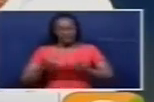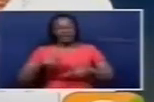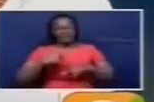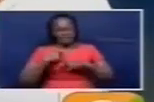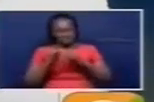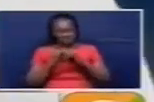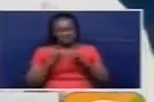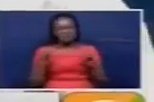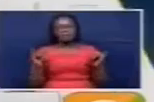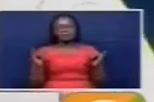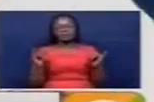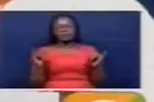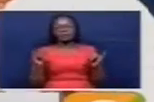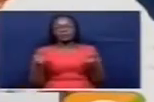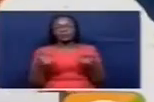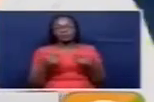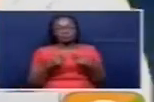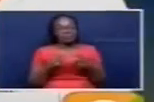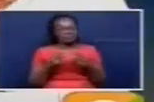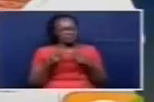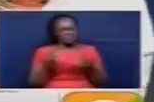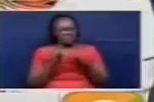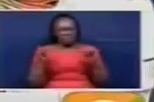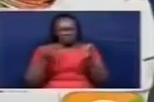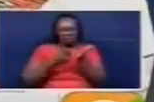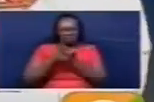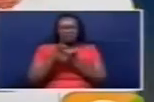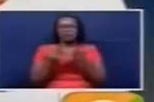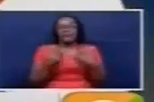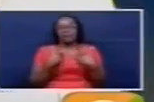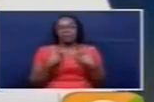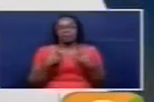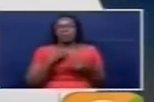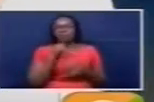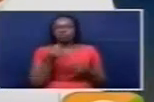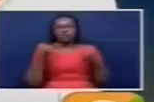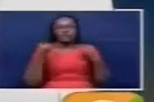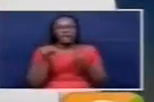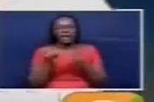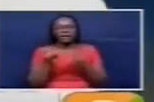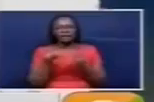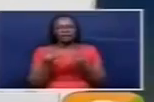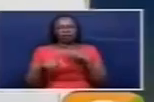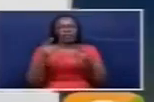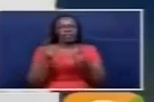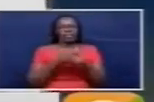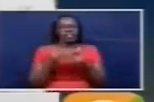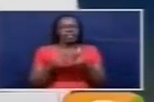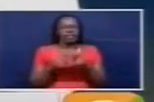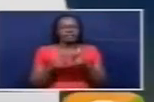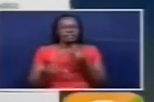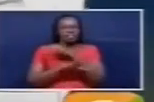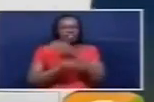Uh-huh. When it comes to being transparent, I'm the most transparent. Uh-huh. And I'm not running to go to power, to go in for the trappings of power. I'm saying, you